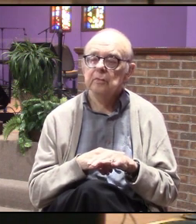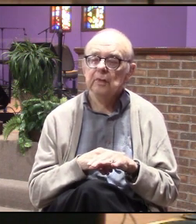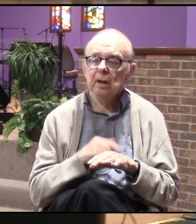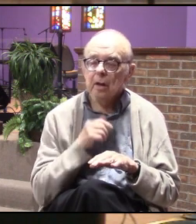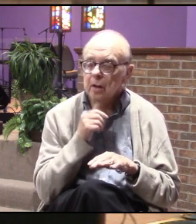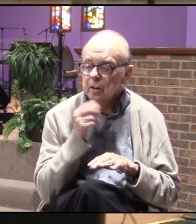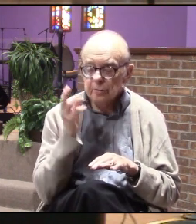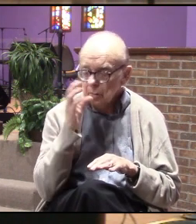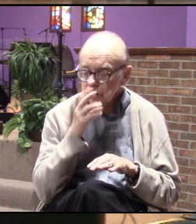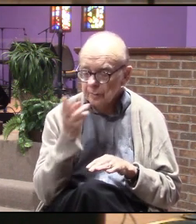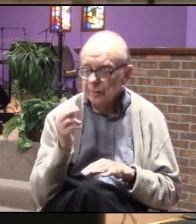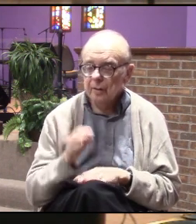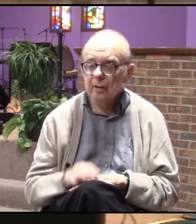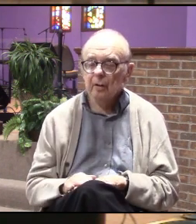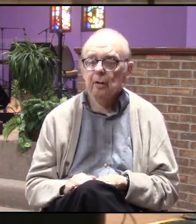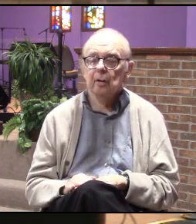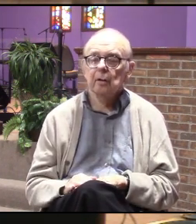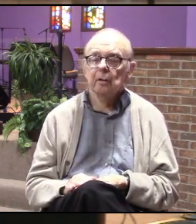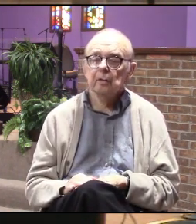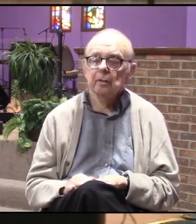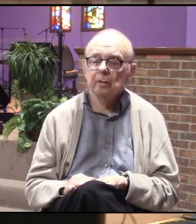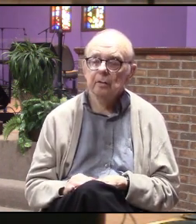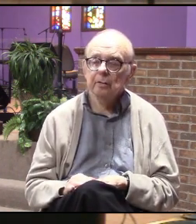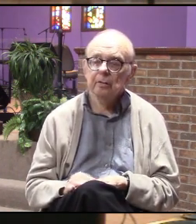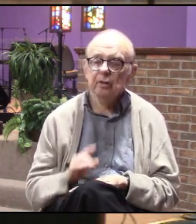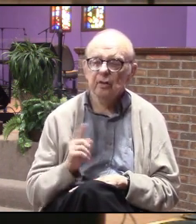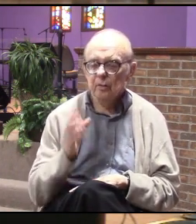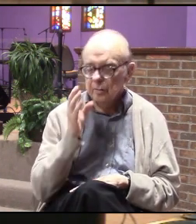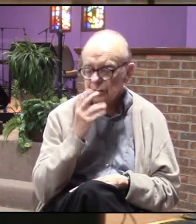Go look for it and see if you can find it.